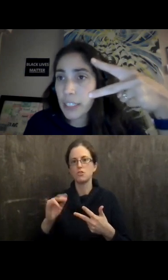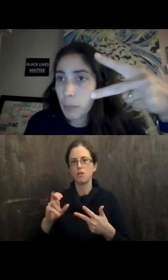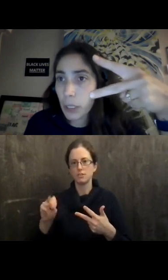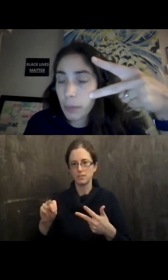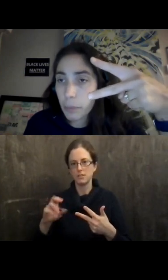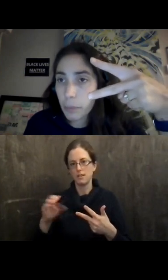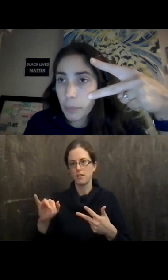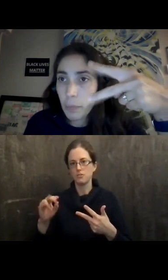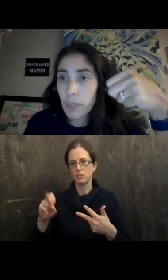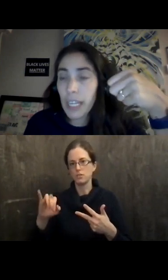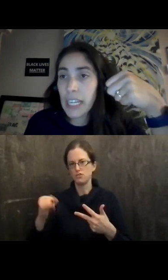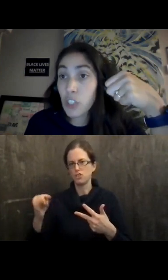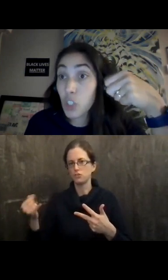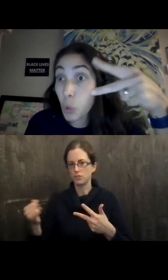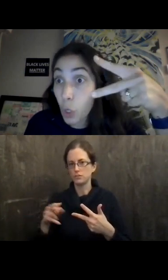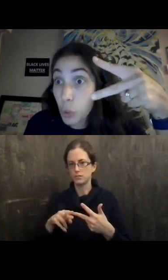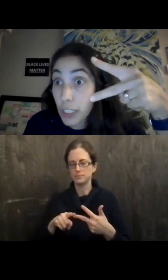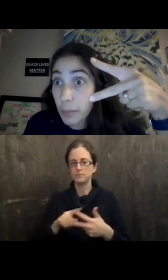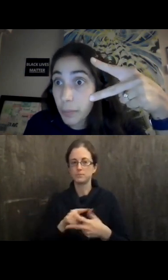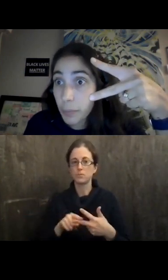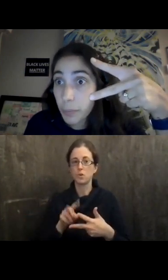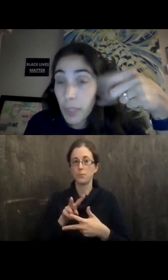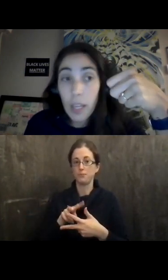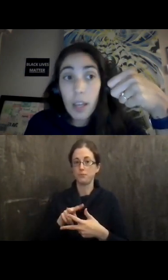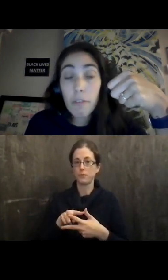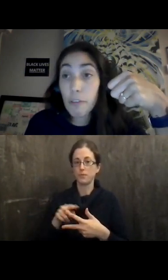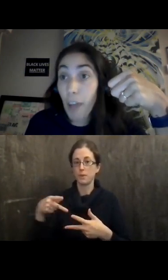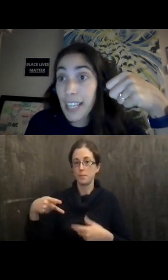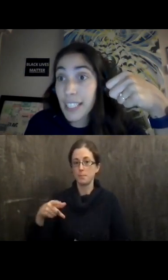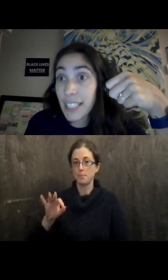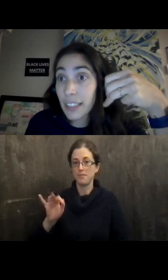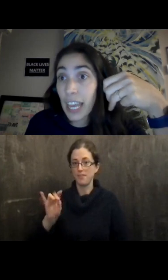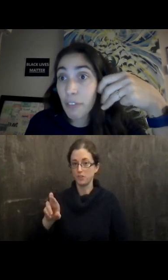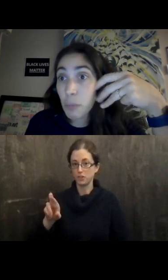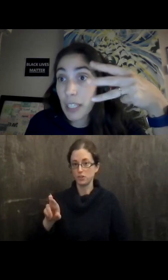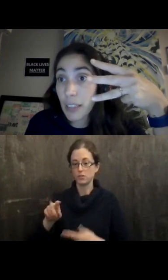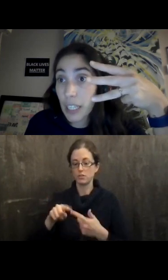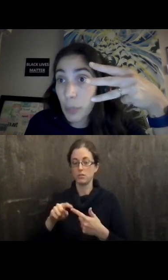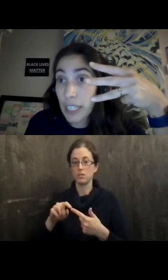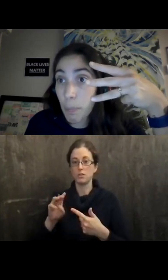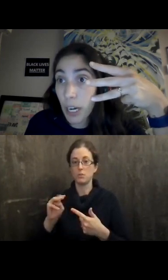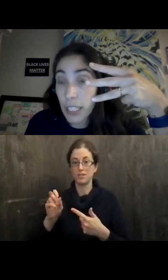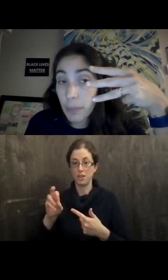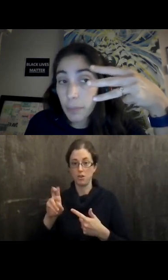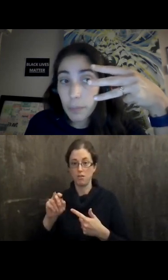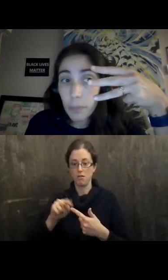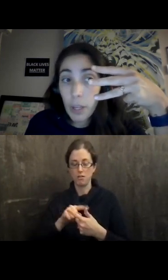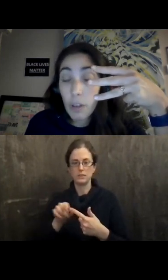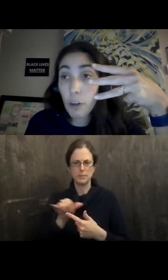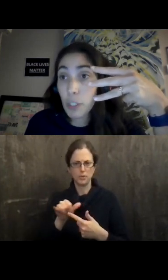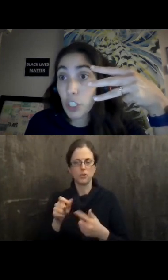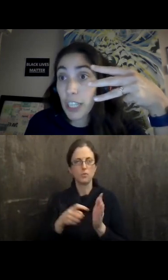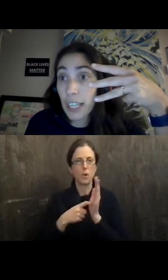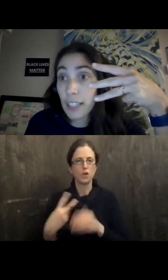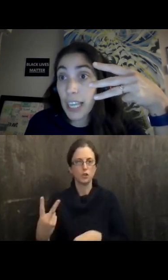very similar. They need 2 doses. For Pfizer, they have to be 3 weeks apart.